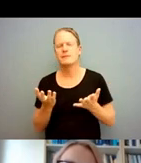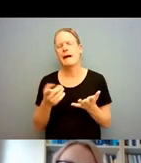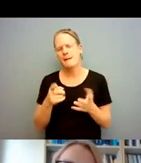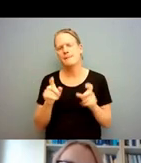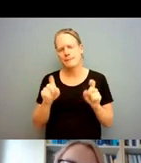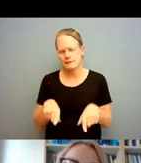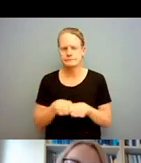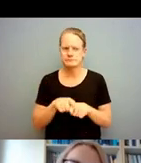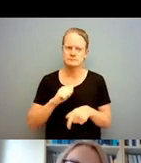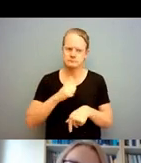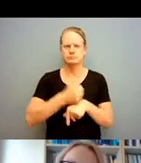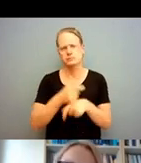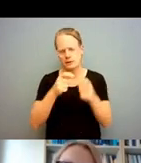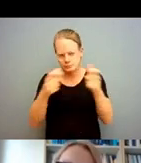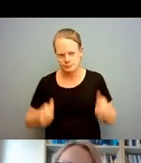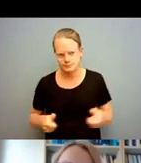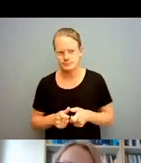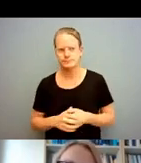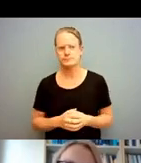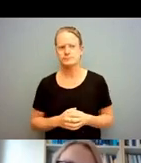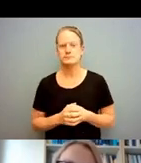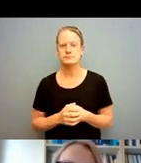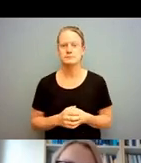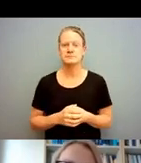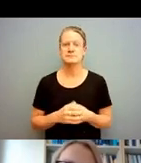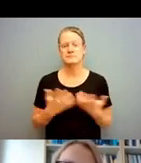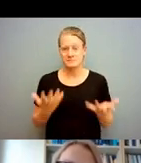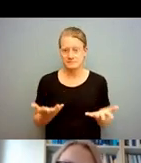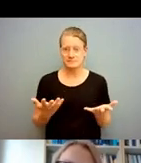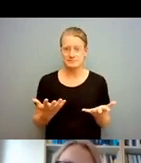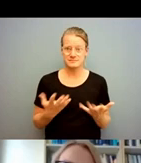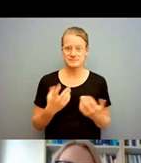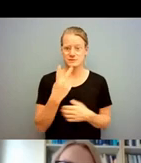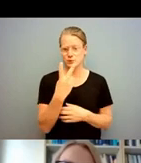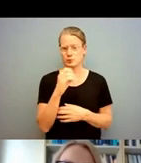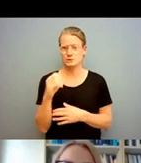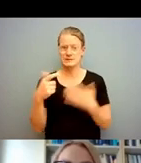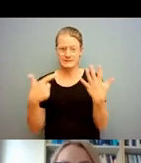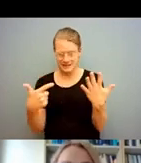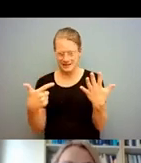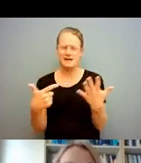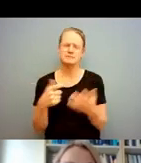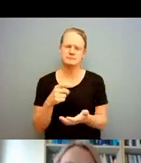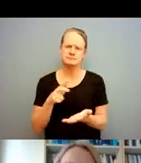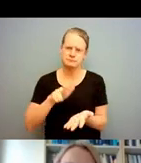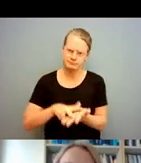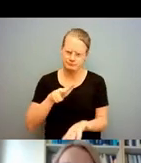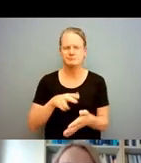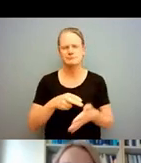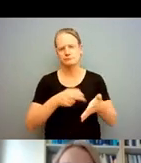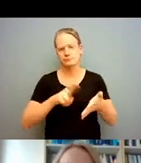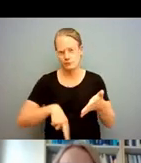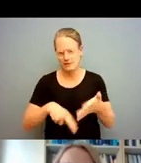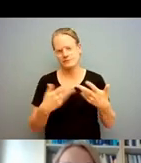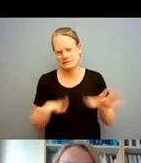was adopted by the UN General Assembly in 2007. But as it elaborates on existing